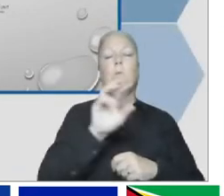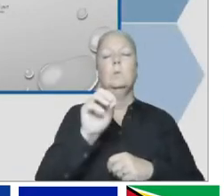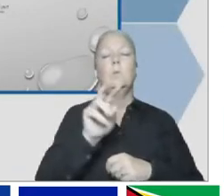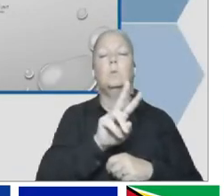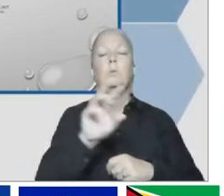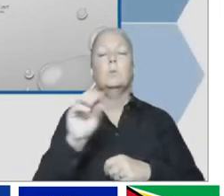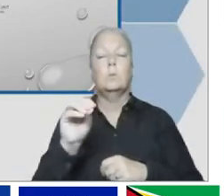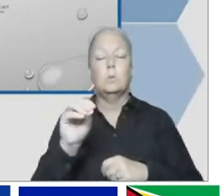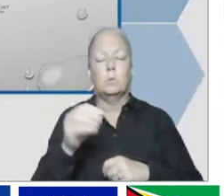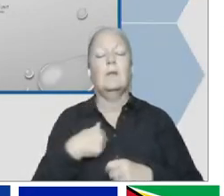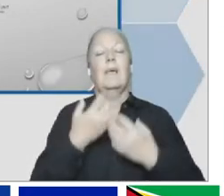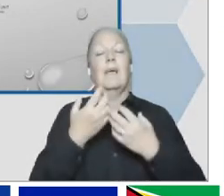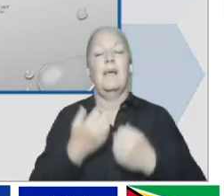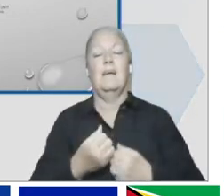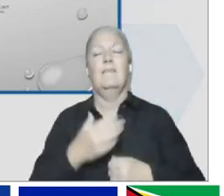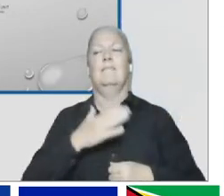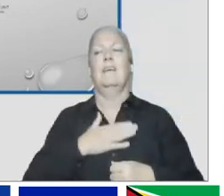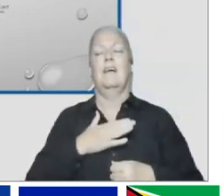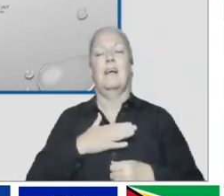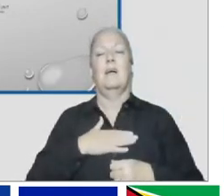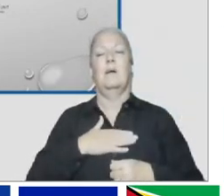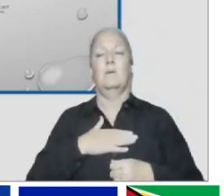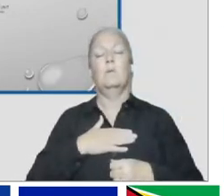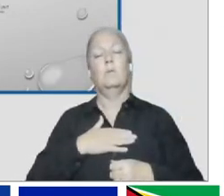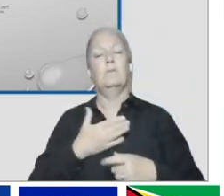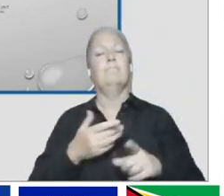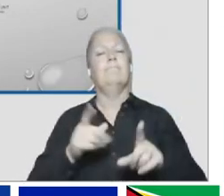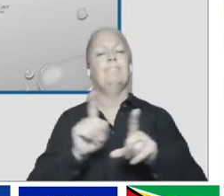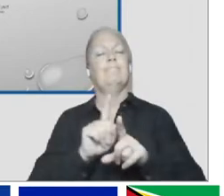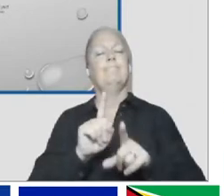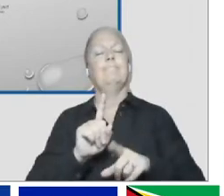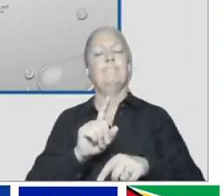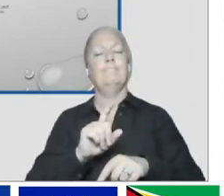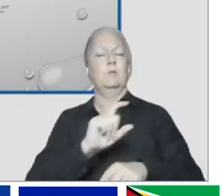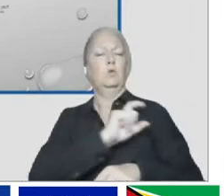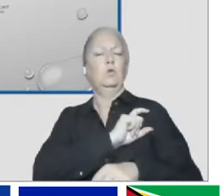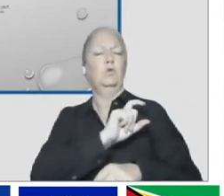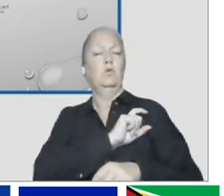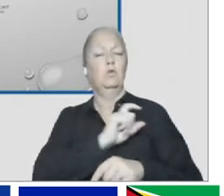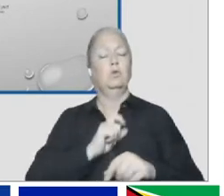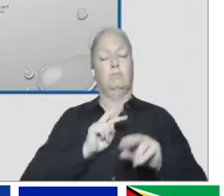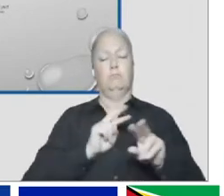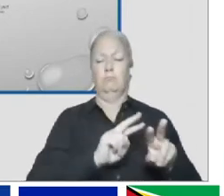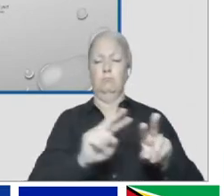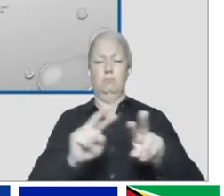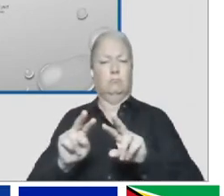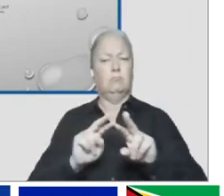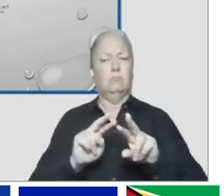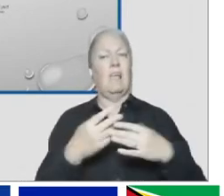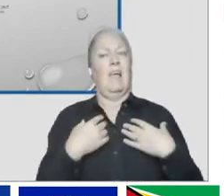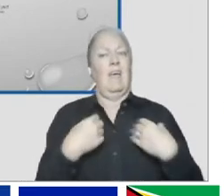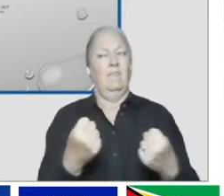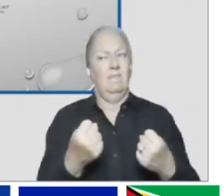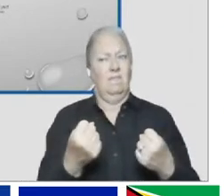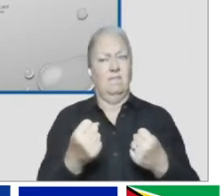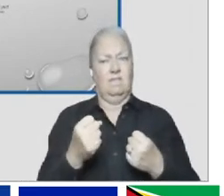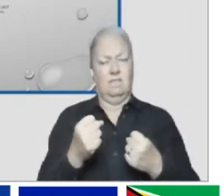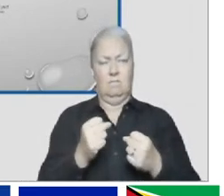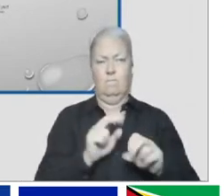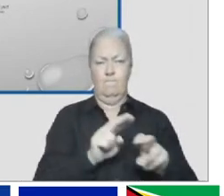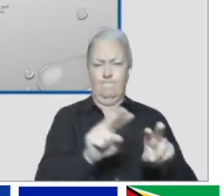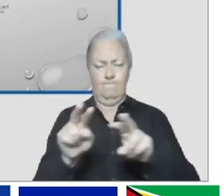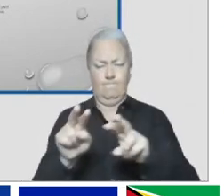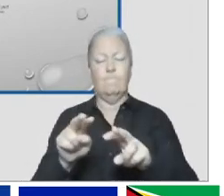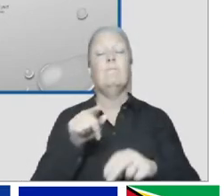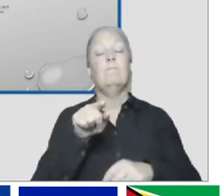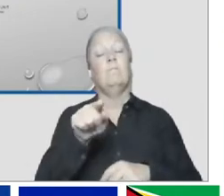with the creation of the position of Director of Health Security. And the motto is, health security is national